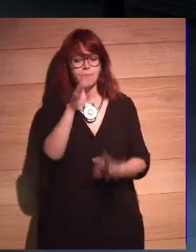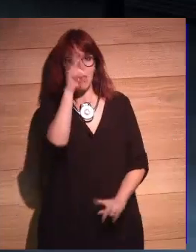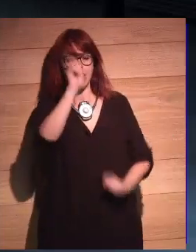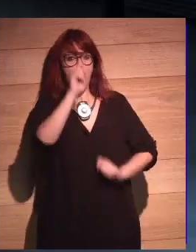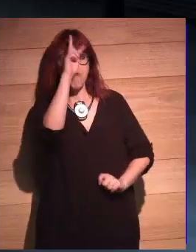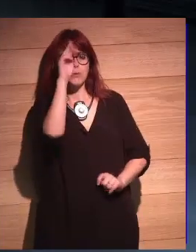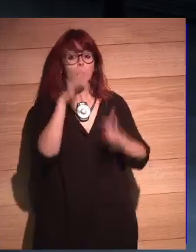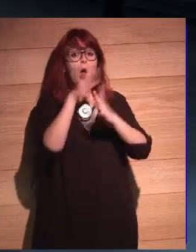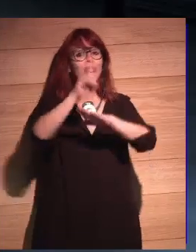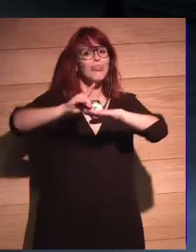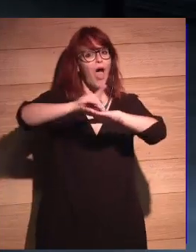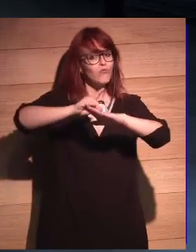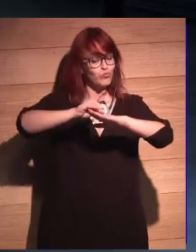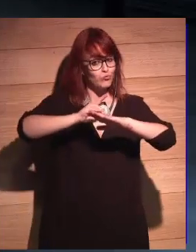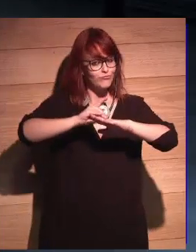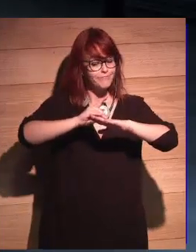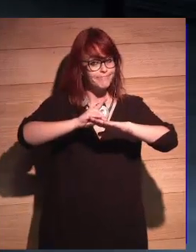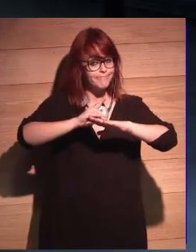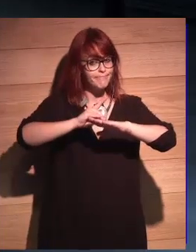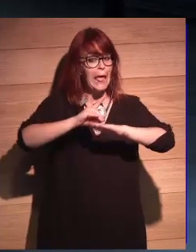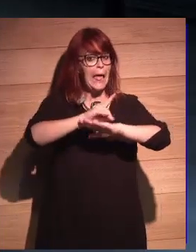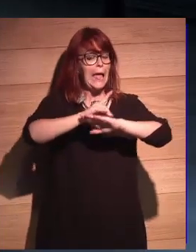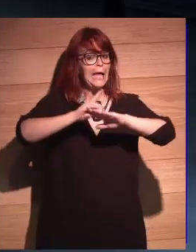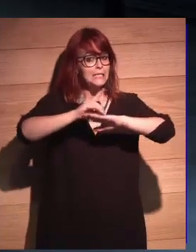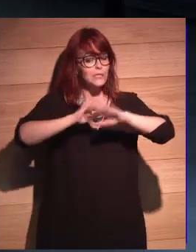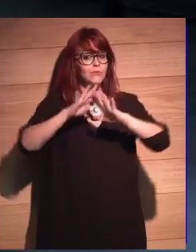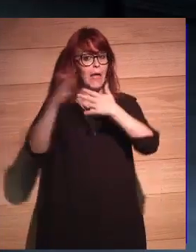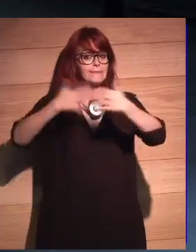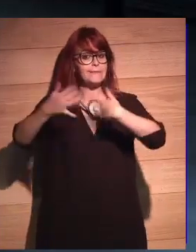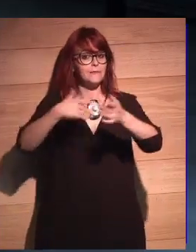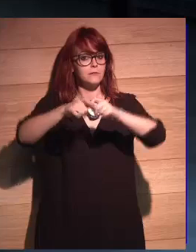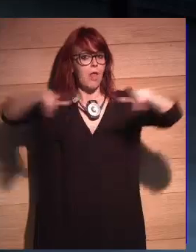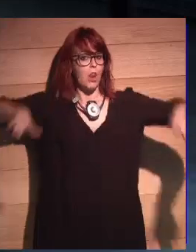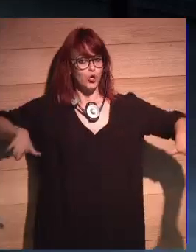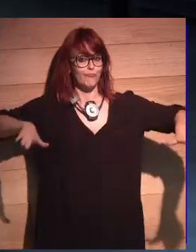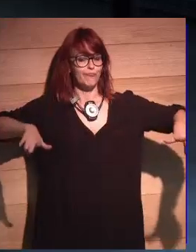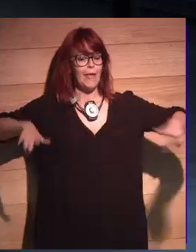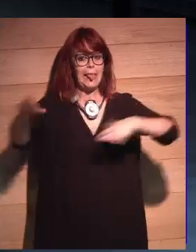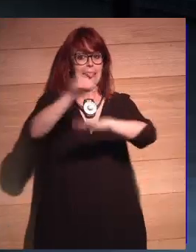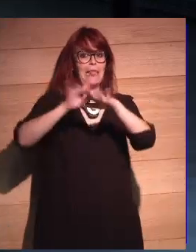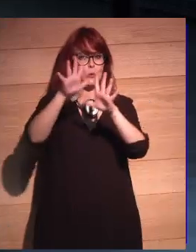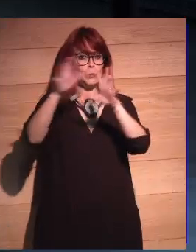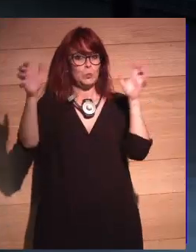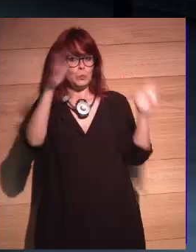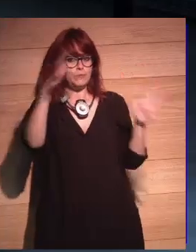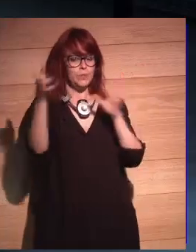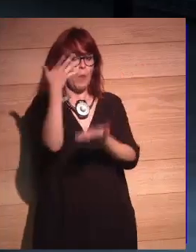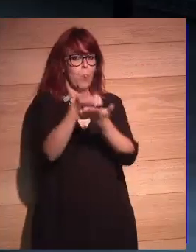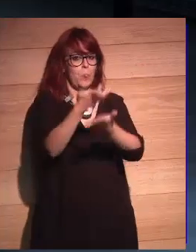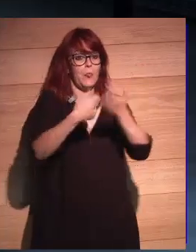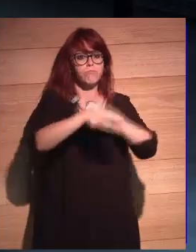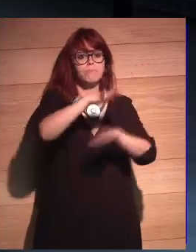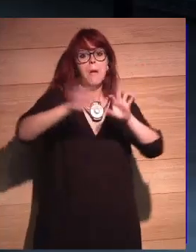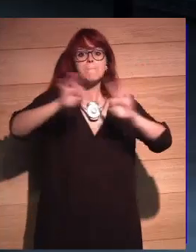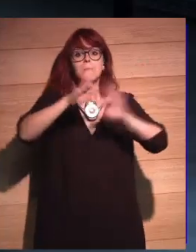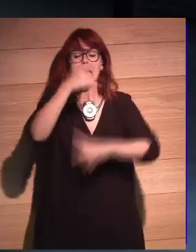data in your living room can be quite creepy if you don't know what's going on. So, with Living Room of the Future, our